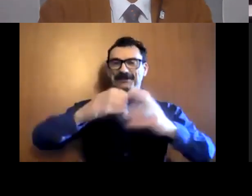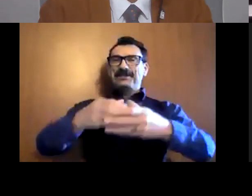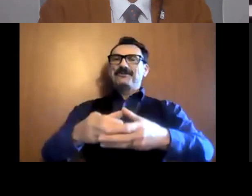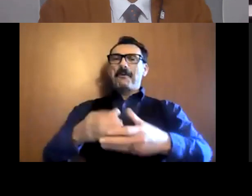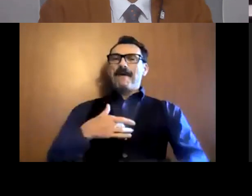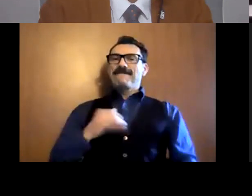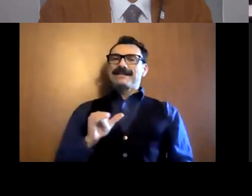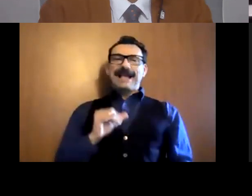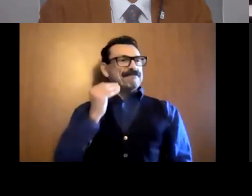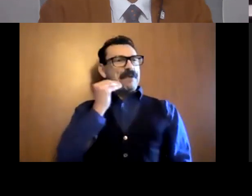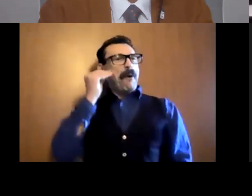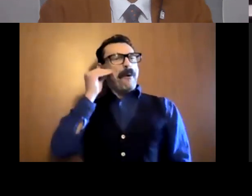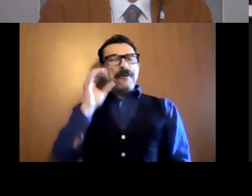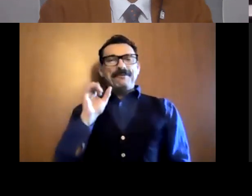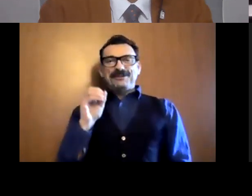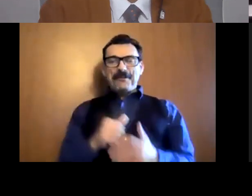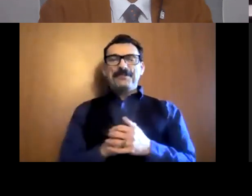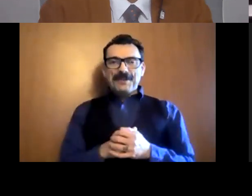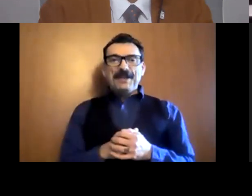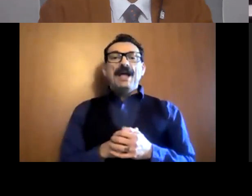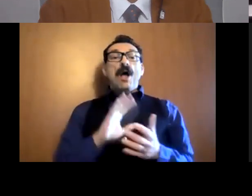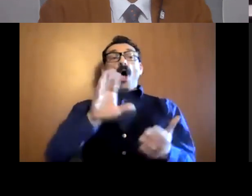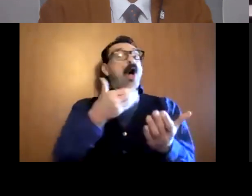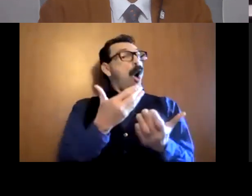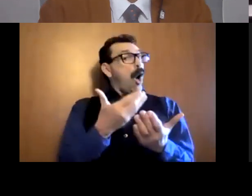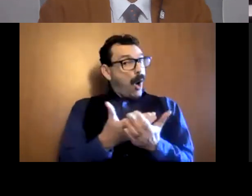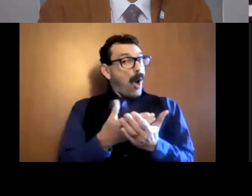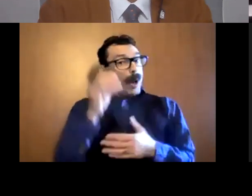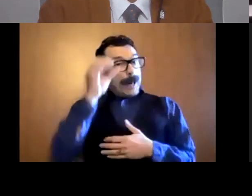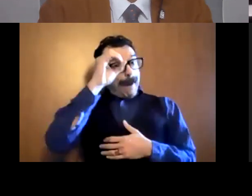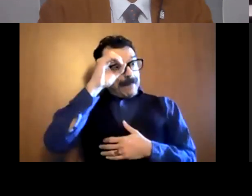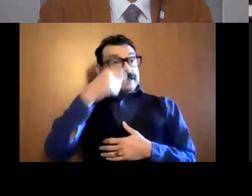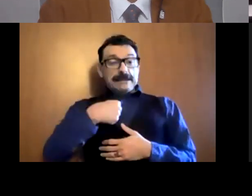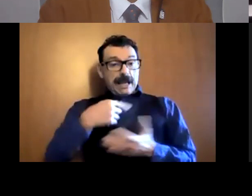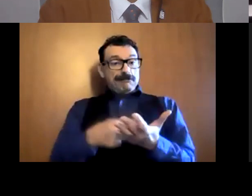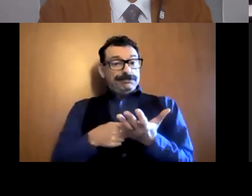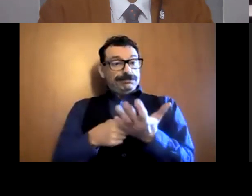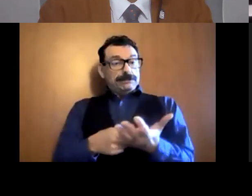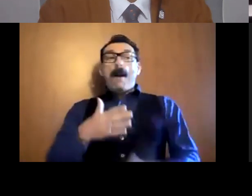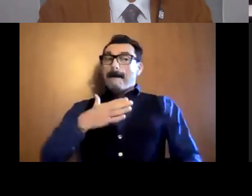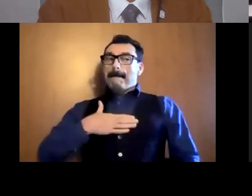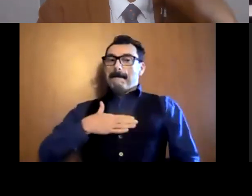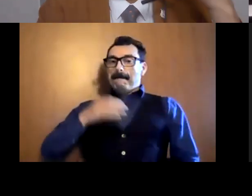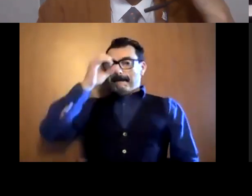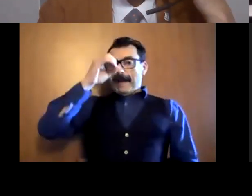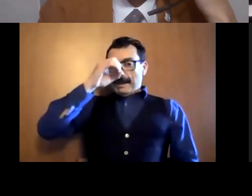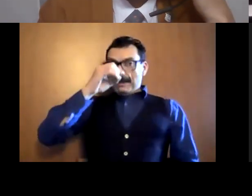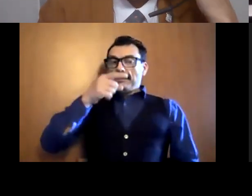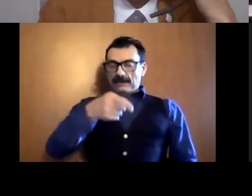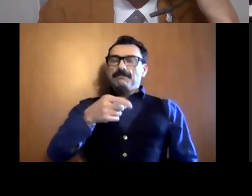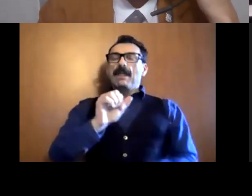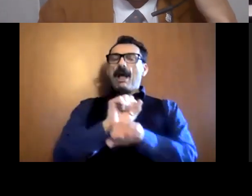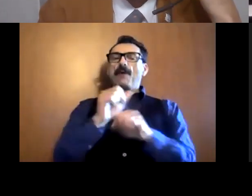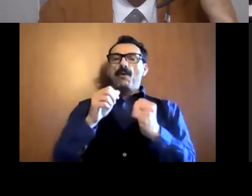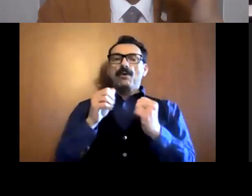And all opinions expressed are my own, even though I do work for a local health department and those two universities that